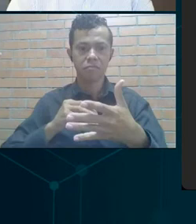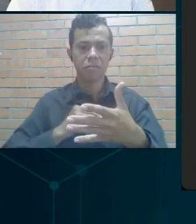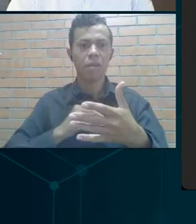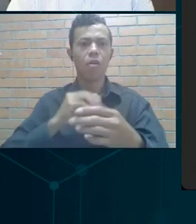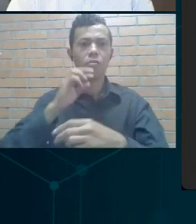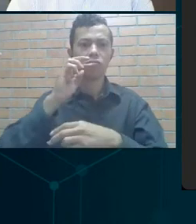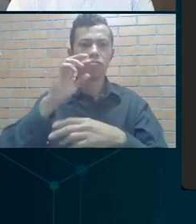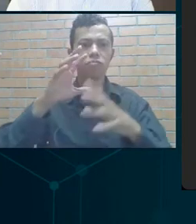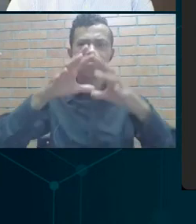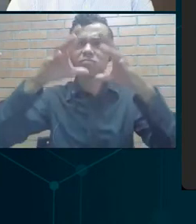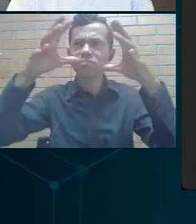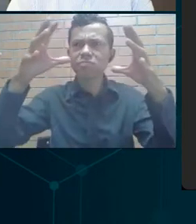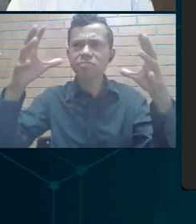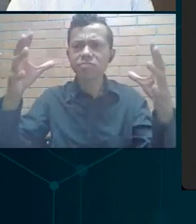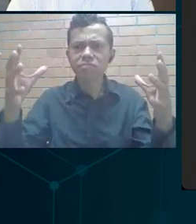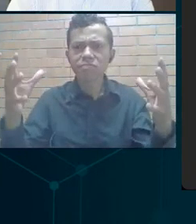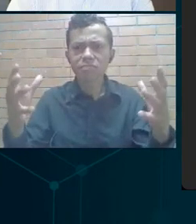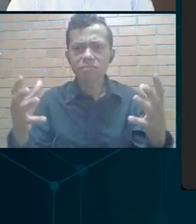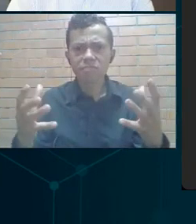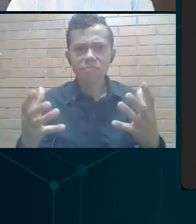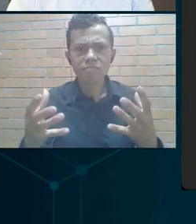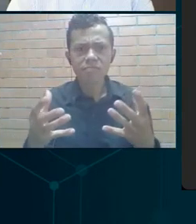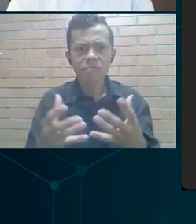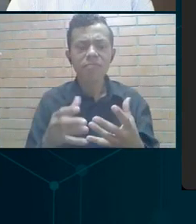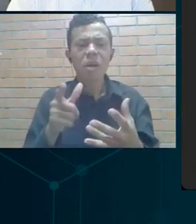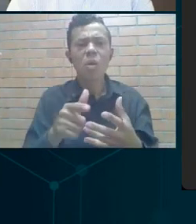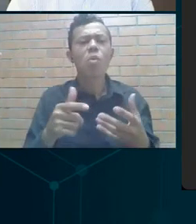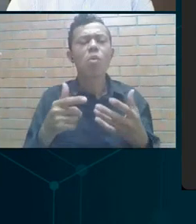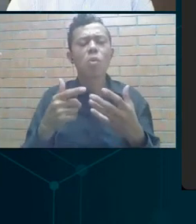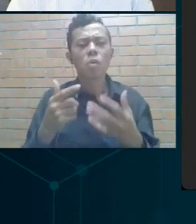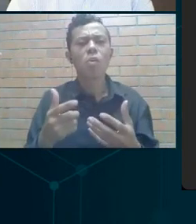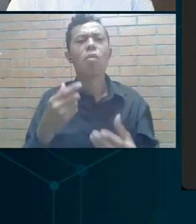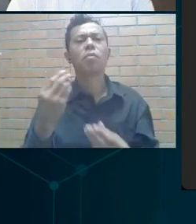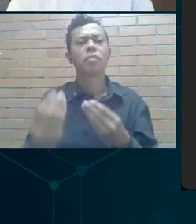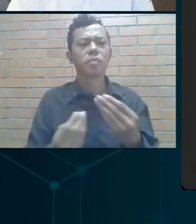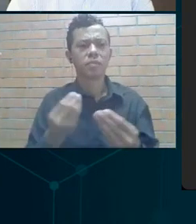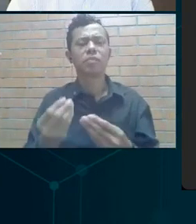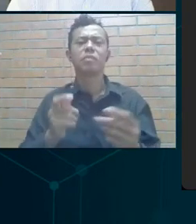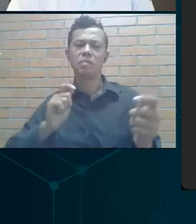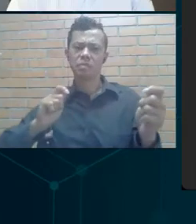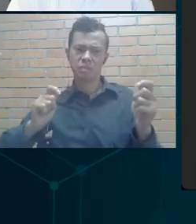being broadcast on BBC and ITV from, in London.